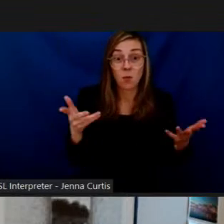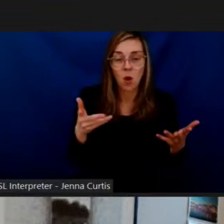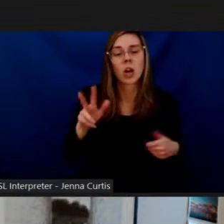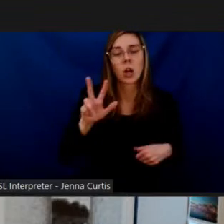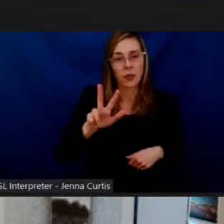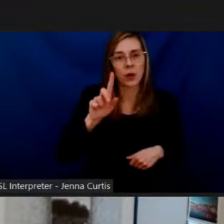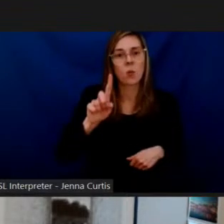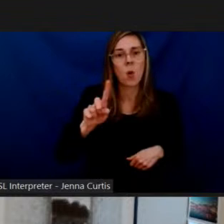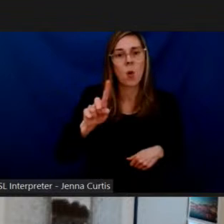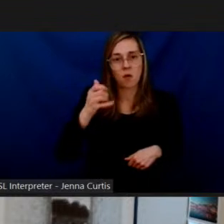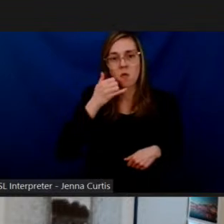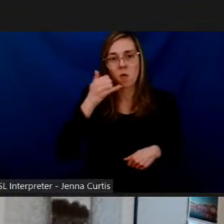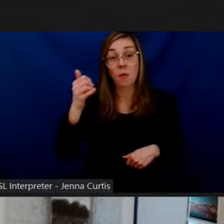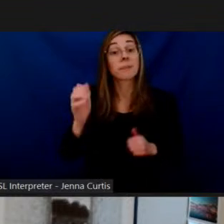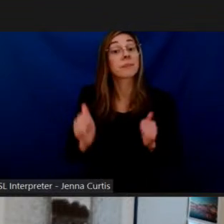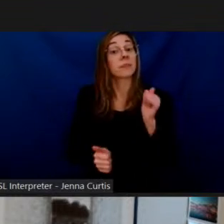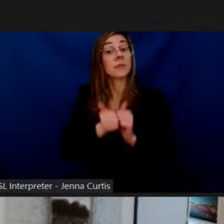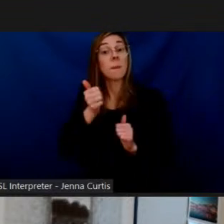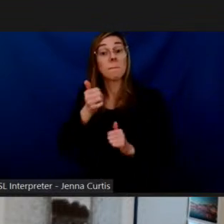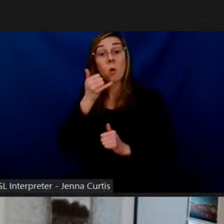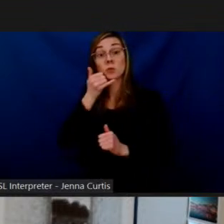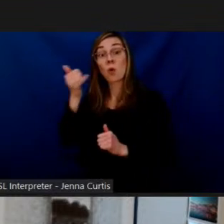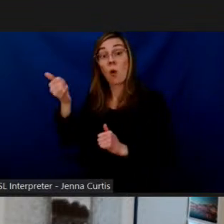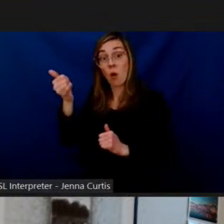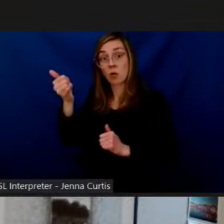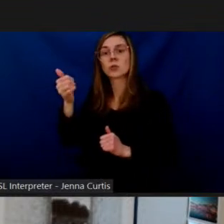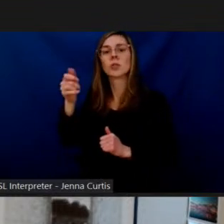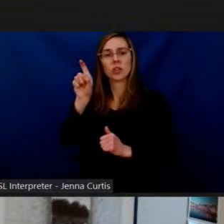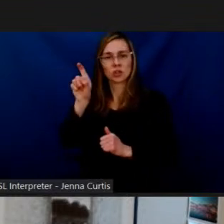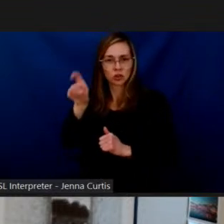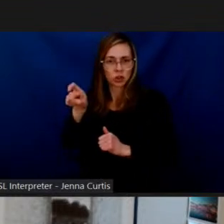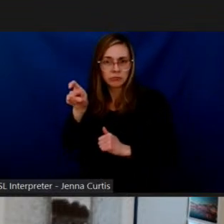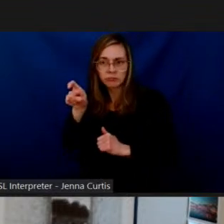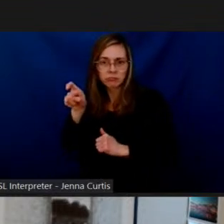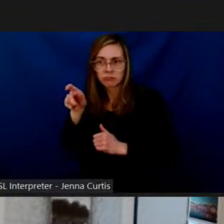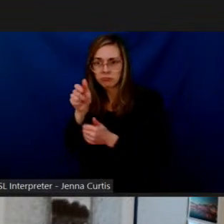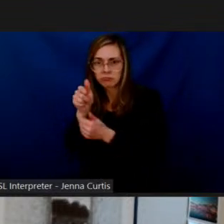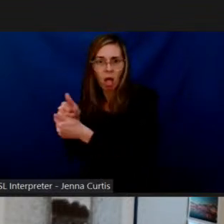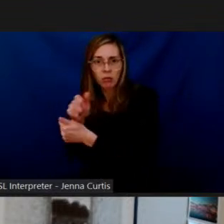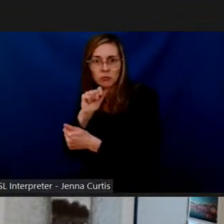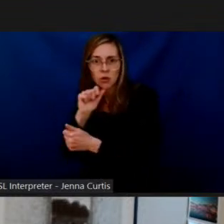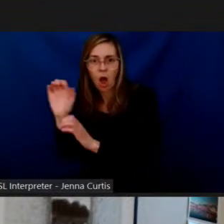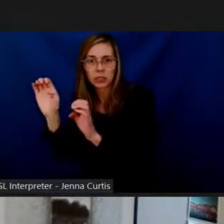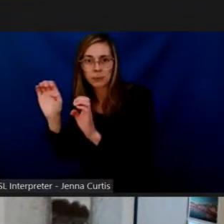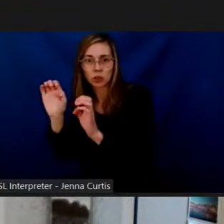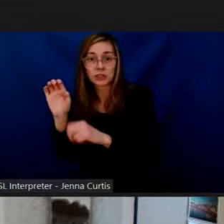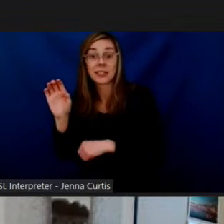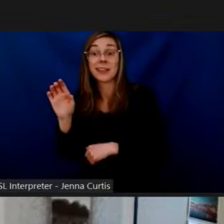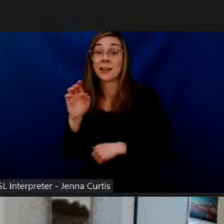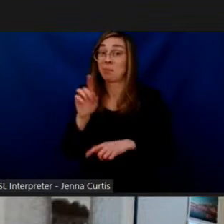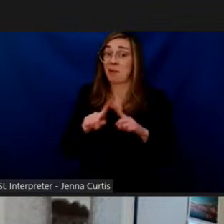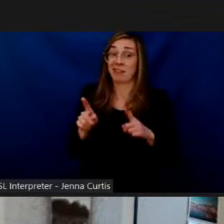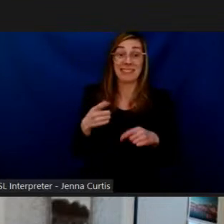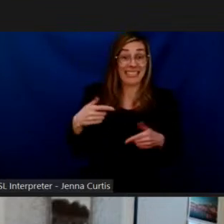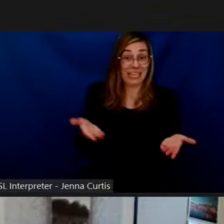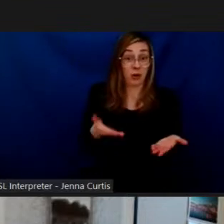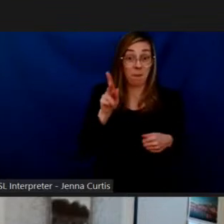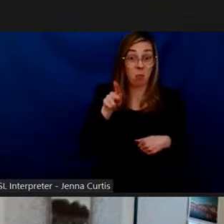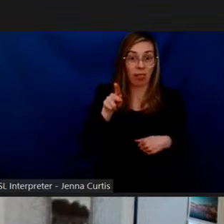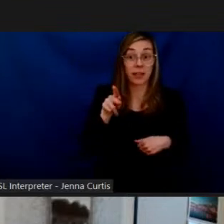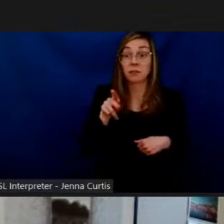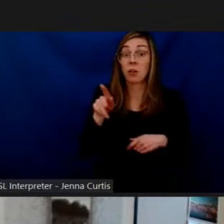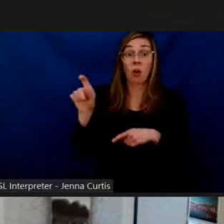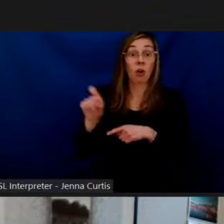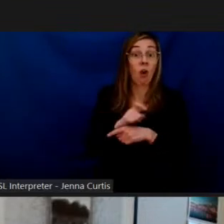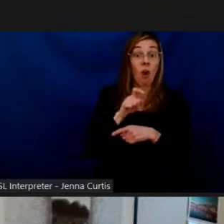Portland should be and are in most cities non-emergency. We've been handling those in the 911 center for years, and that needs to stop. And so the